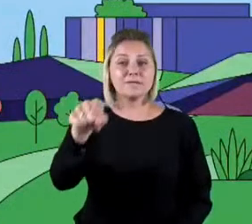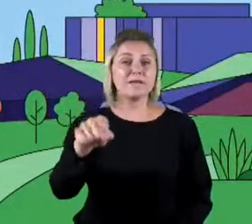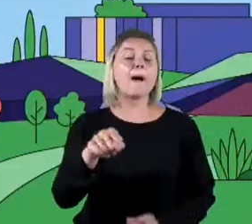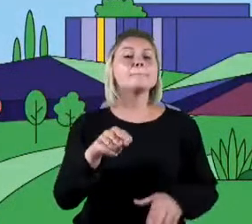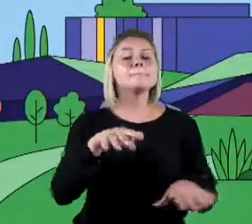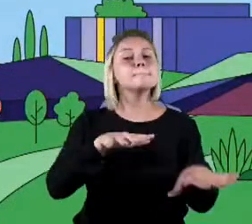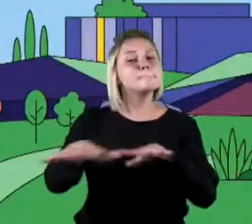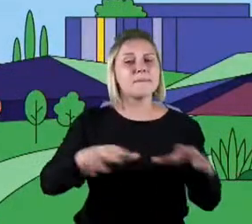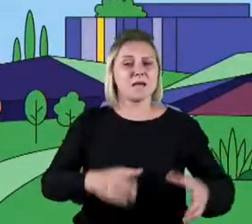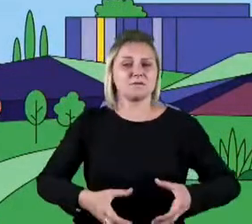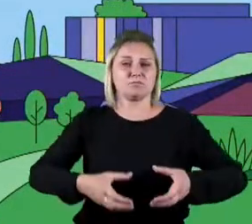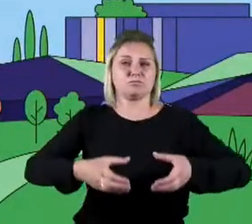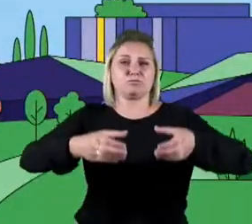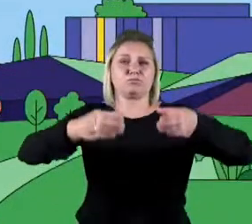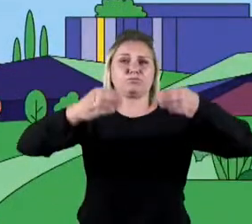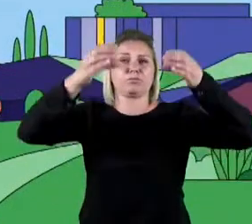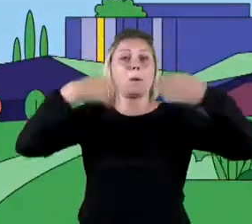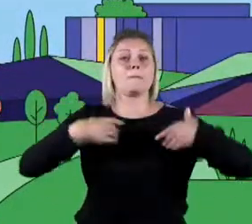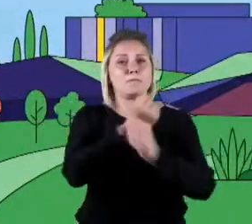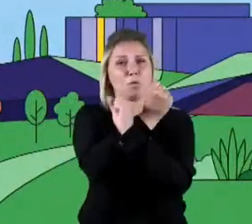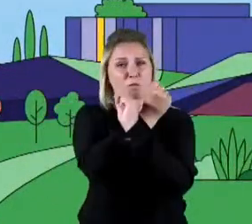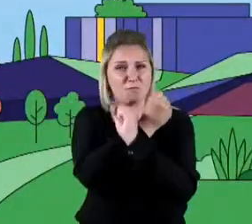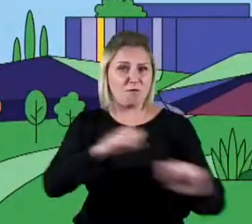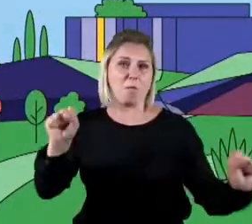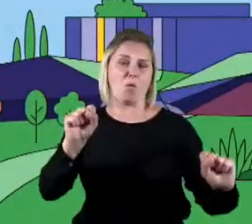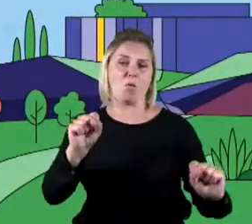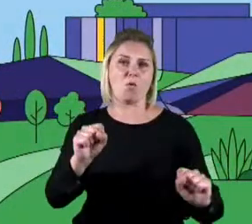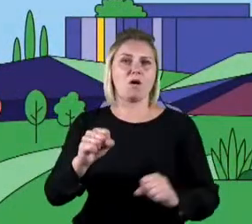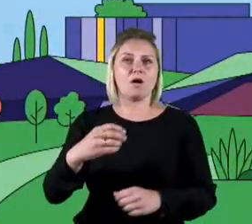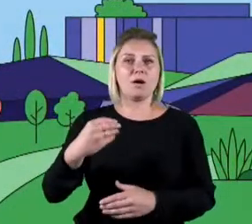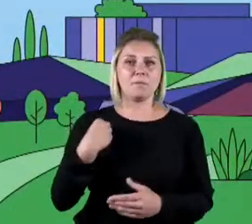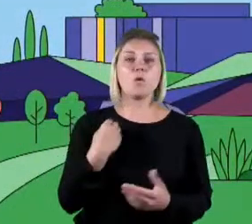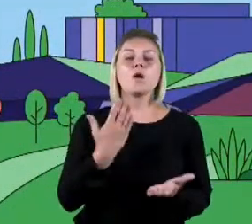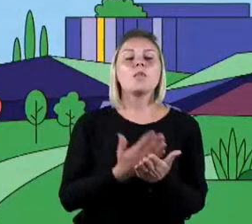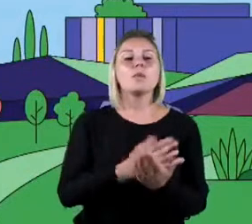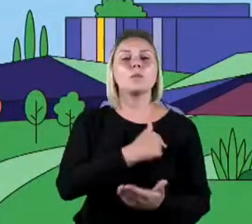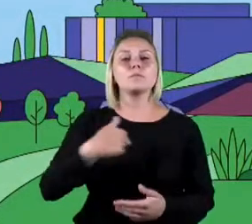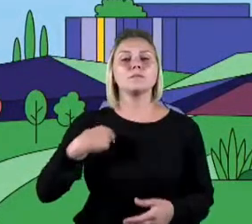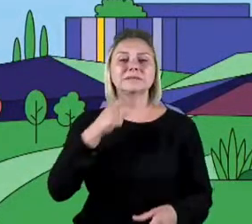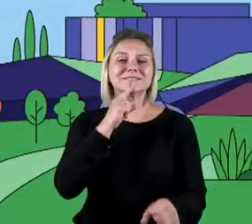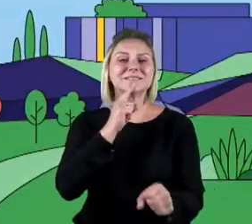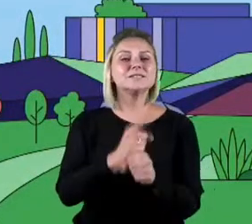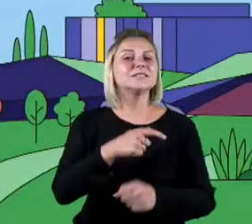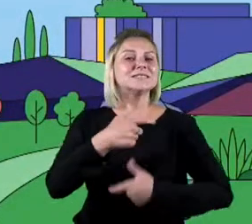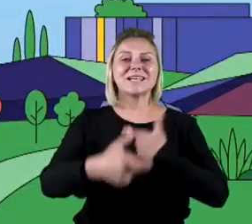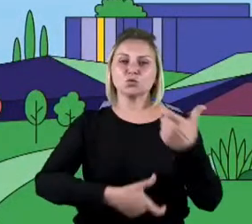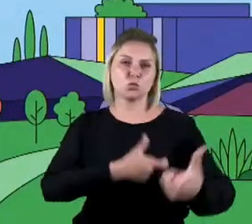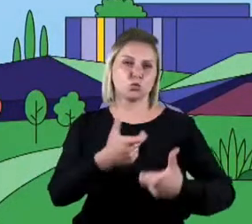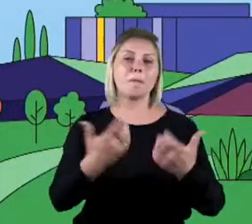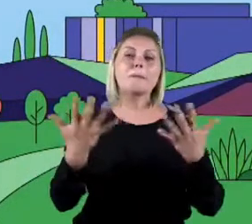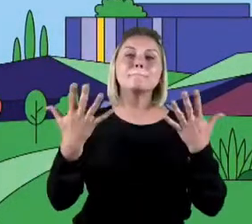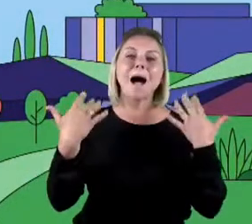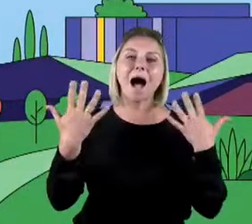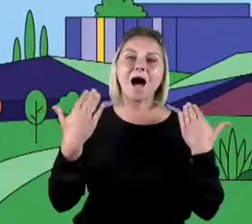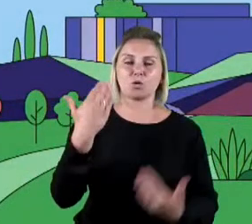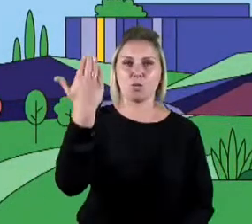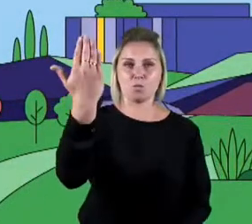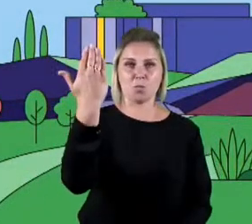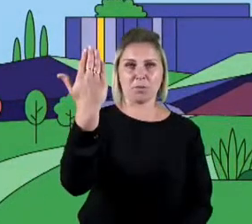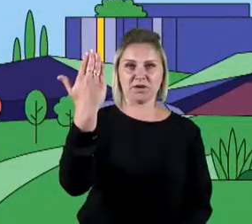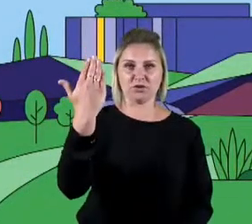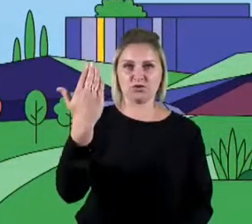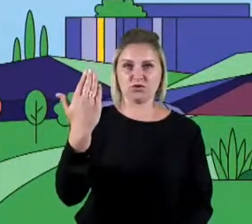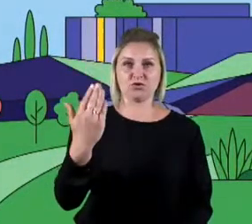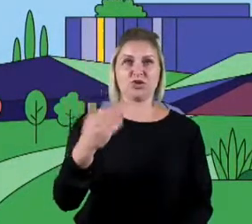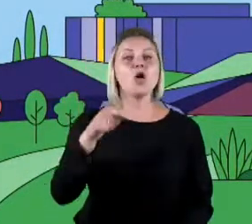where Pablo Escobar once lived. It has blown up many times. We have decided to make a public